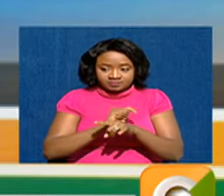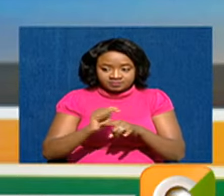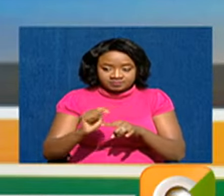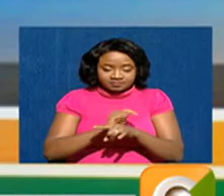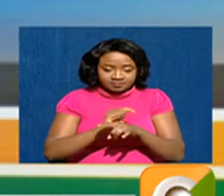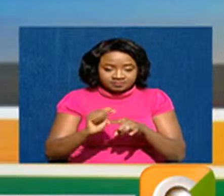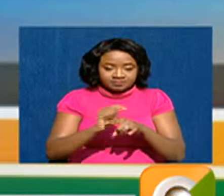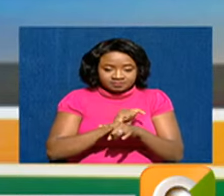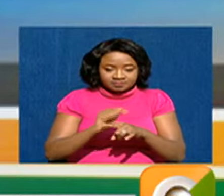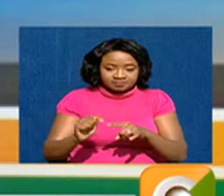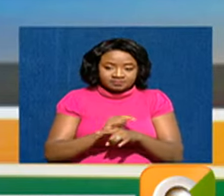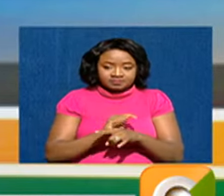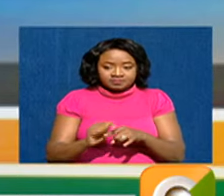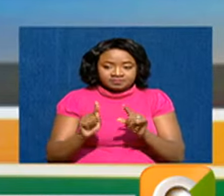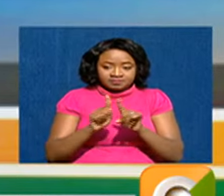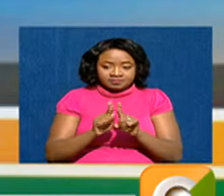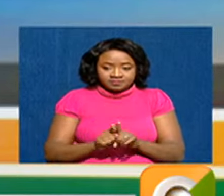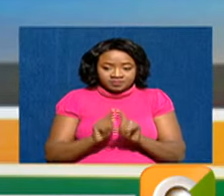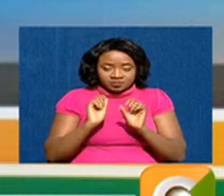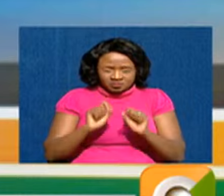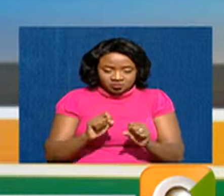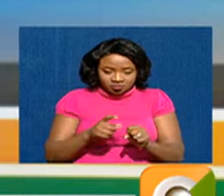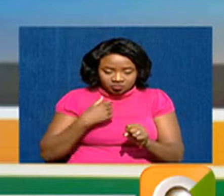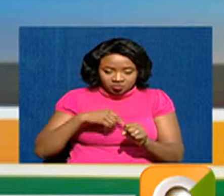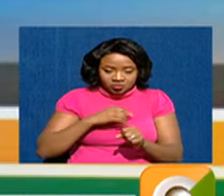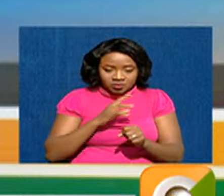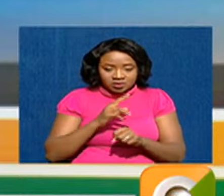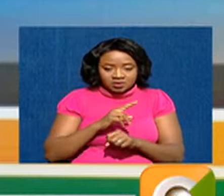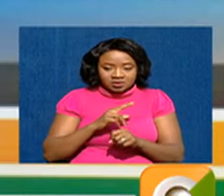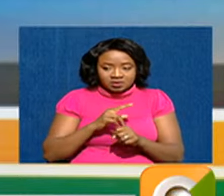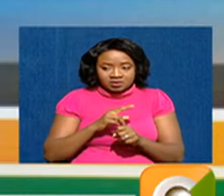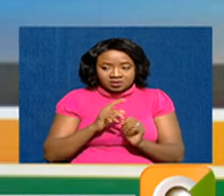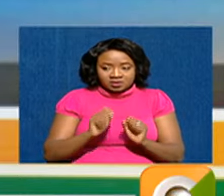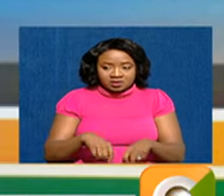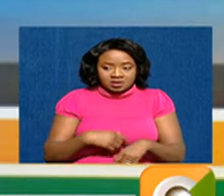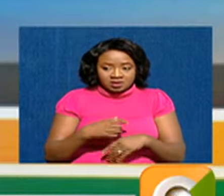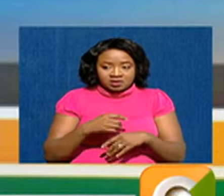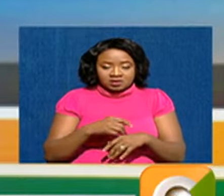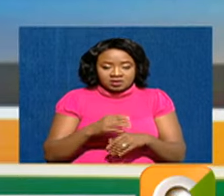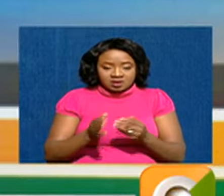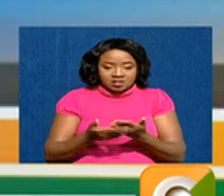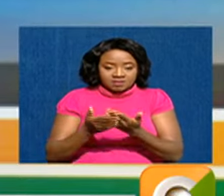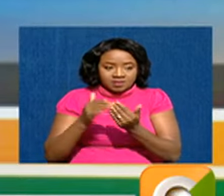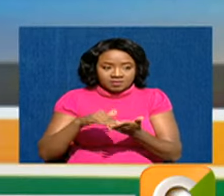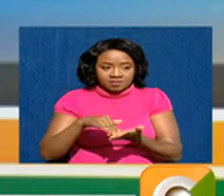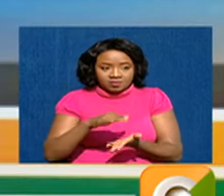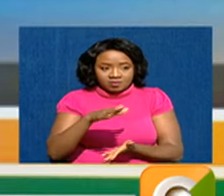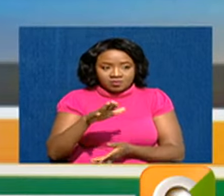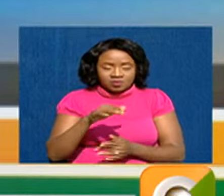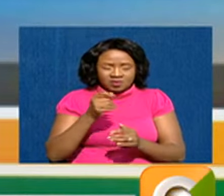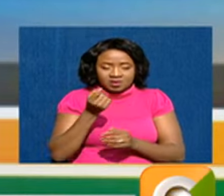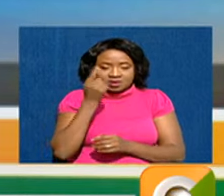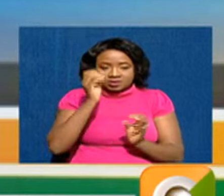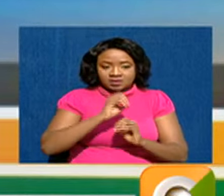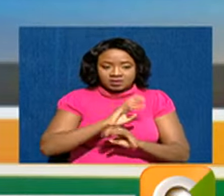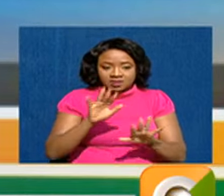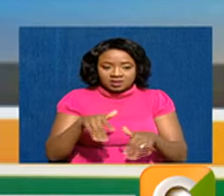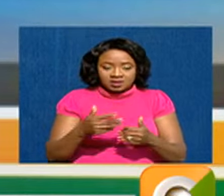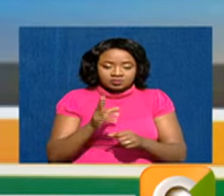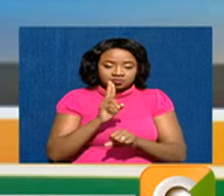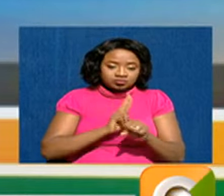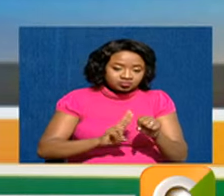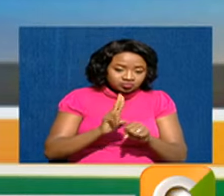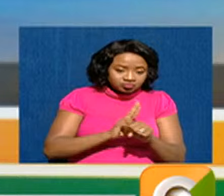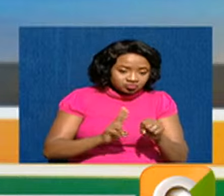we bring our merchants up to speed, at least to understand how to key in our farmer details, how